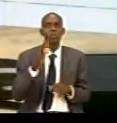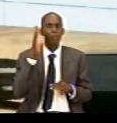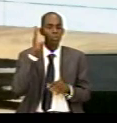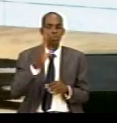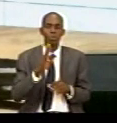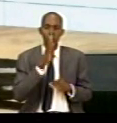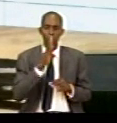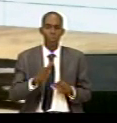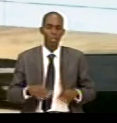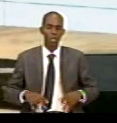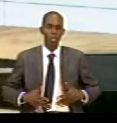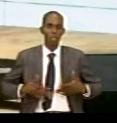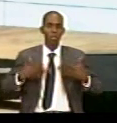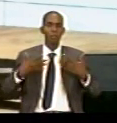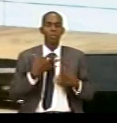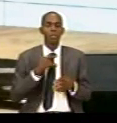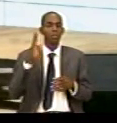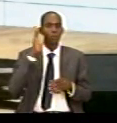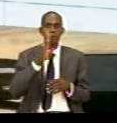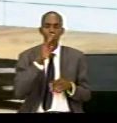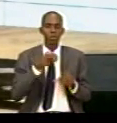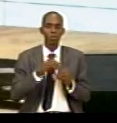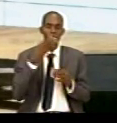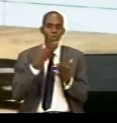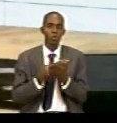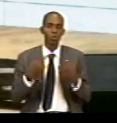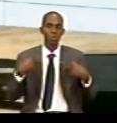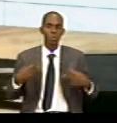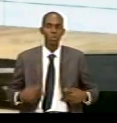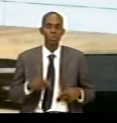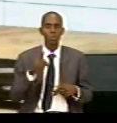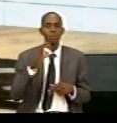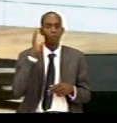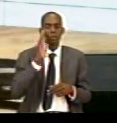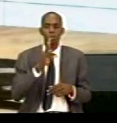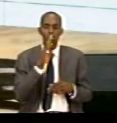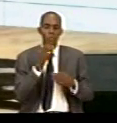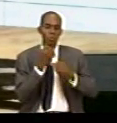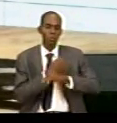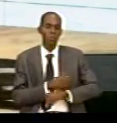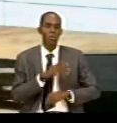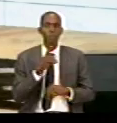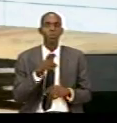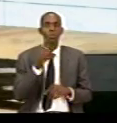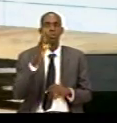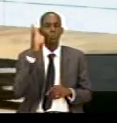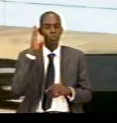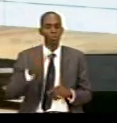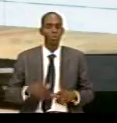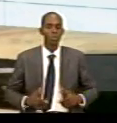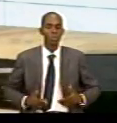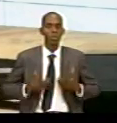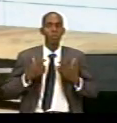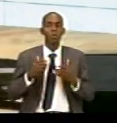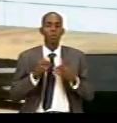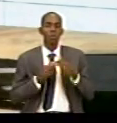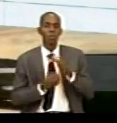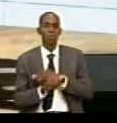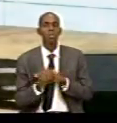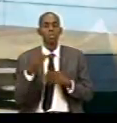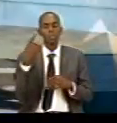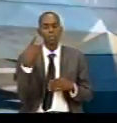alive, and you will be healthy, and you'll be protected. You will dwell under the shadow of